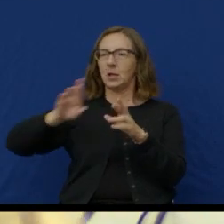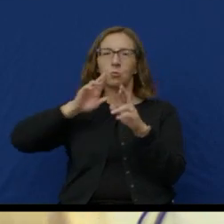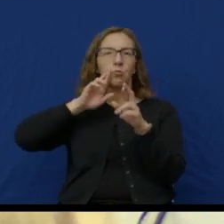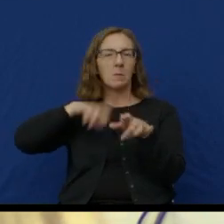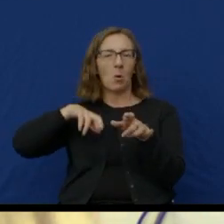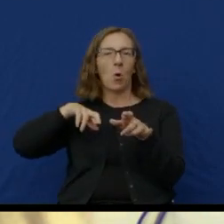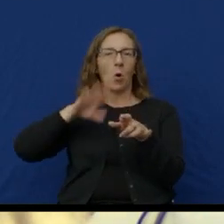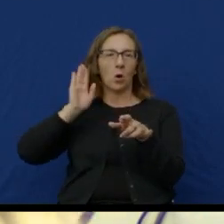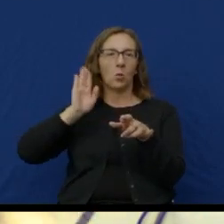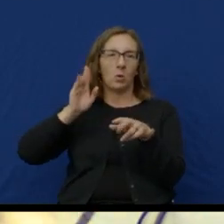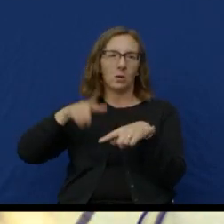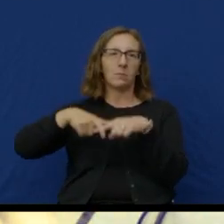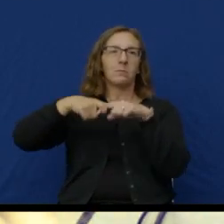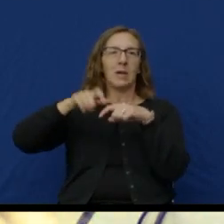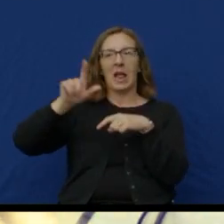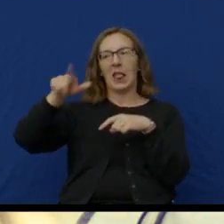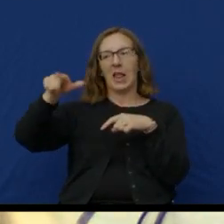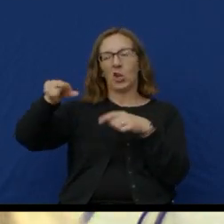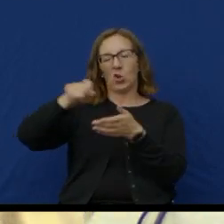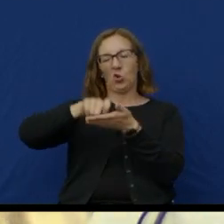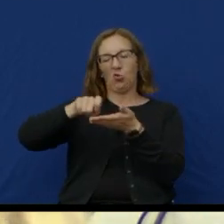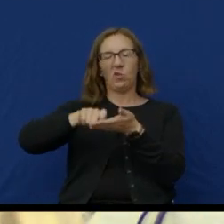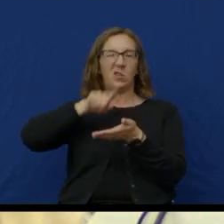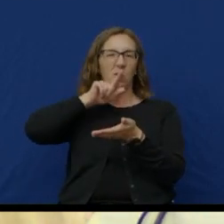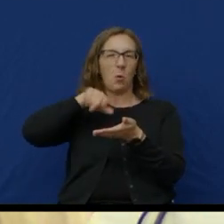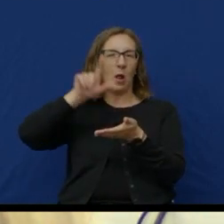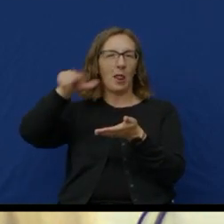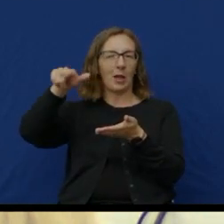provided later in a written format.